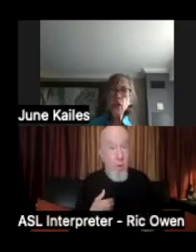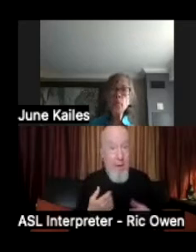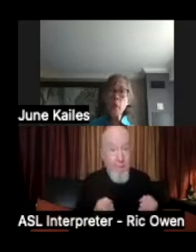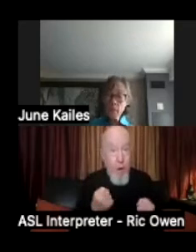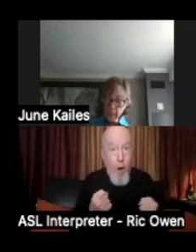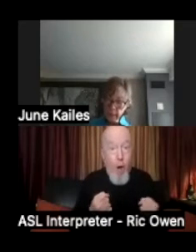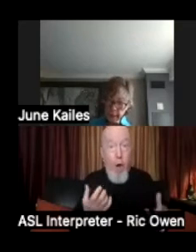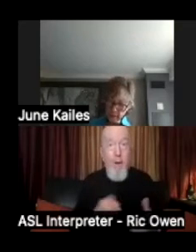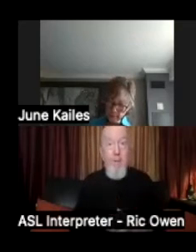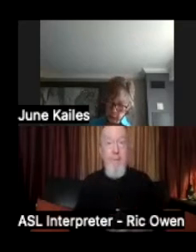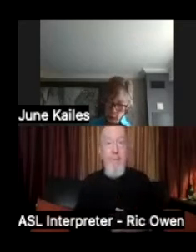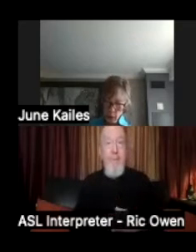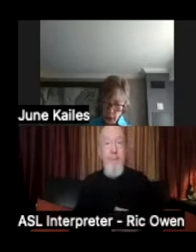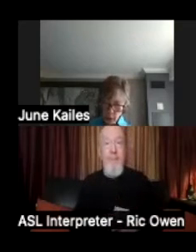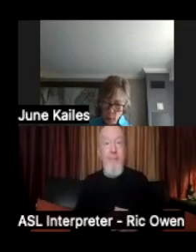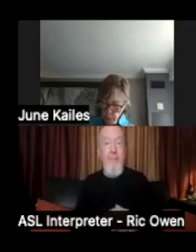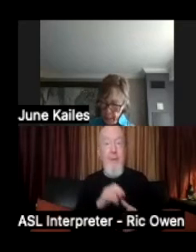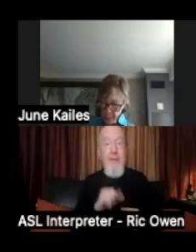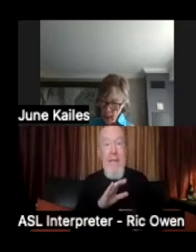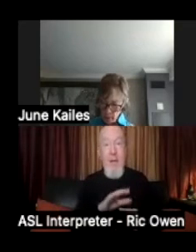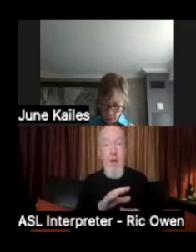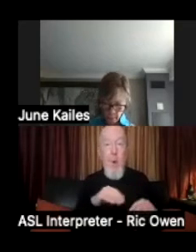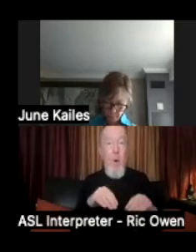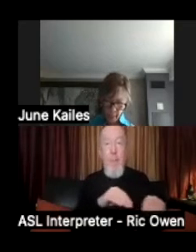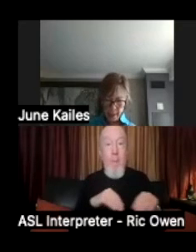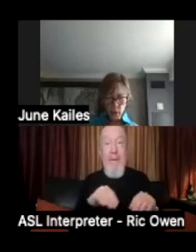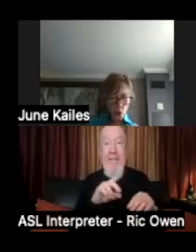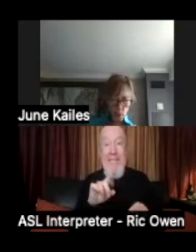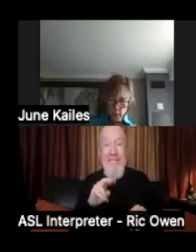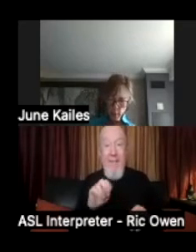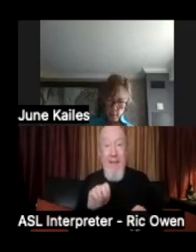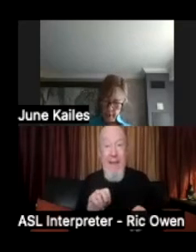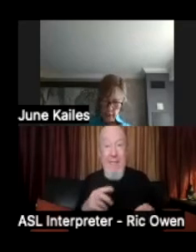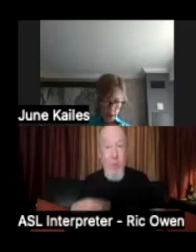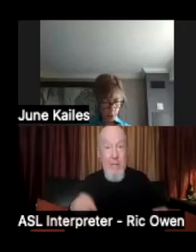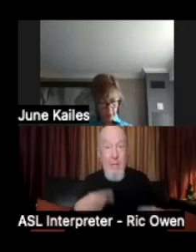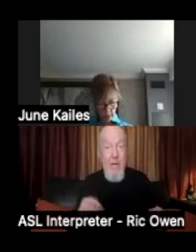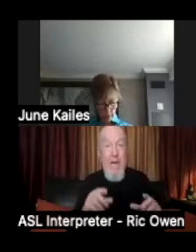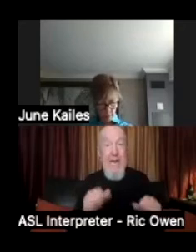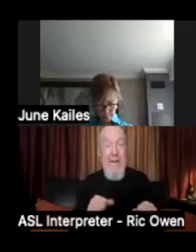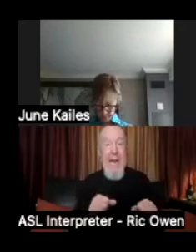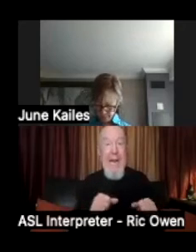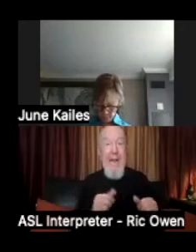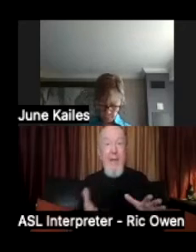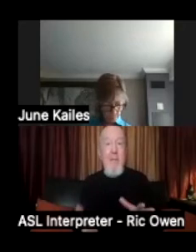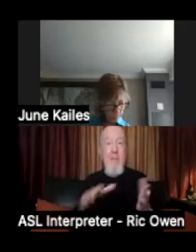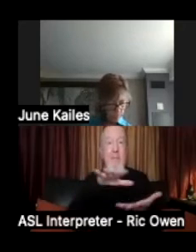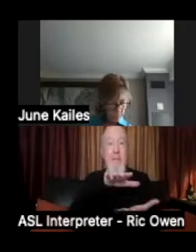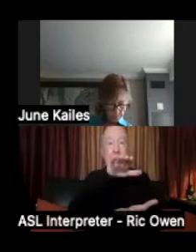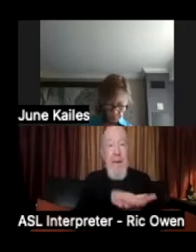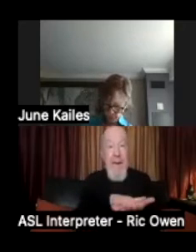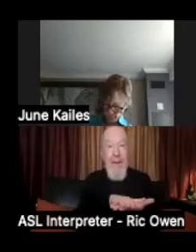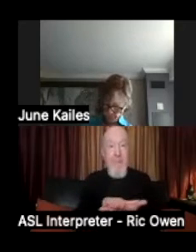Can your mobility device break down and load into a vehicle space?